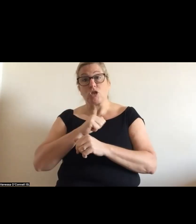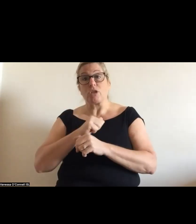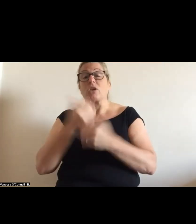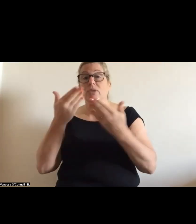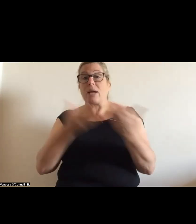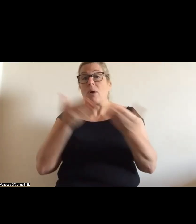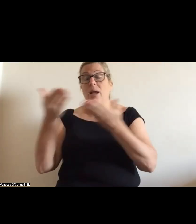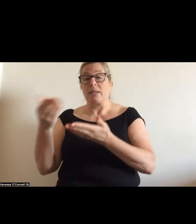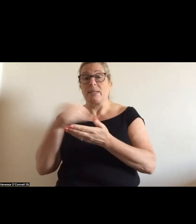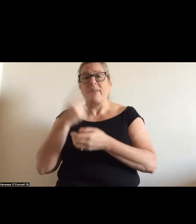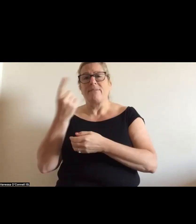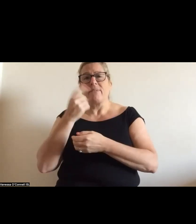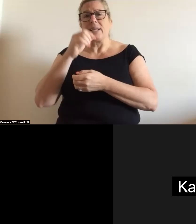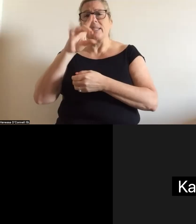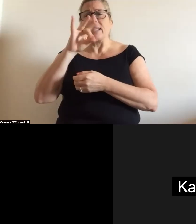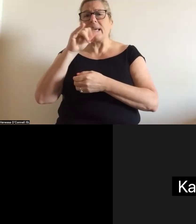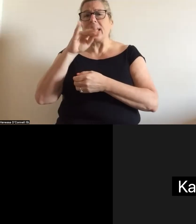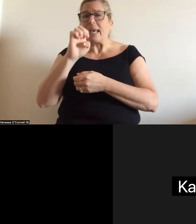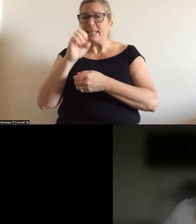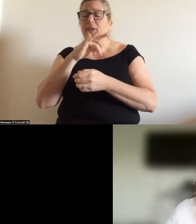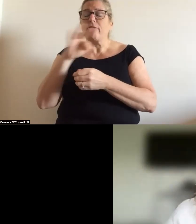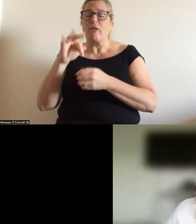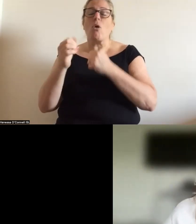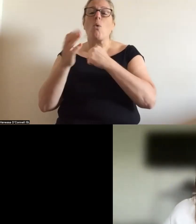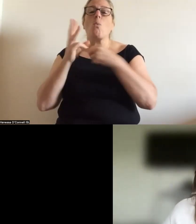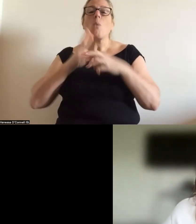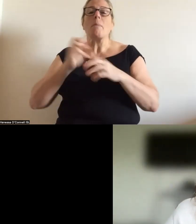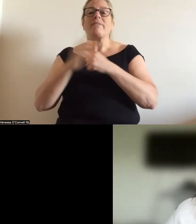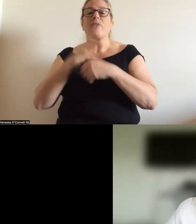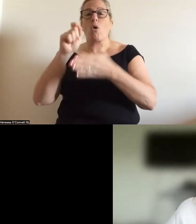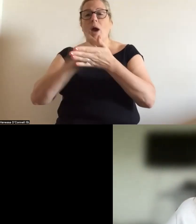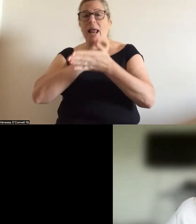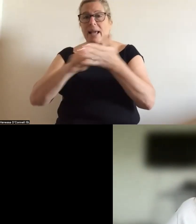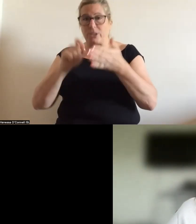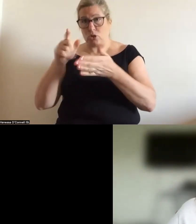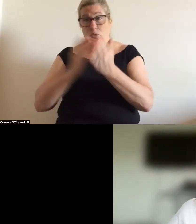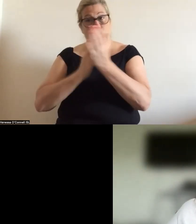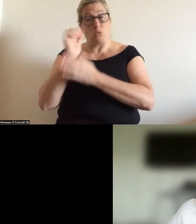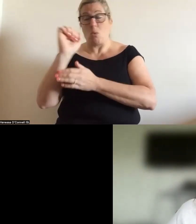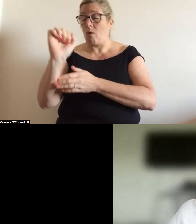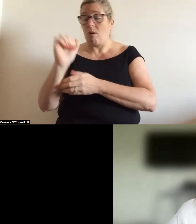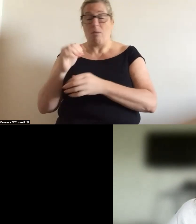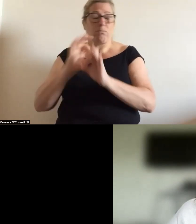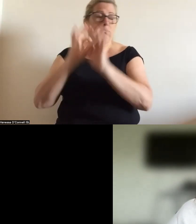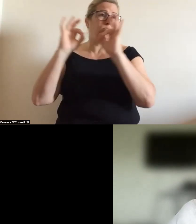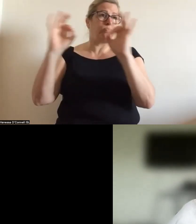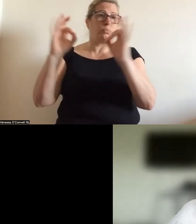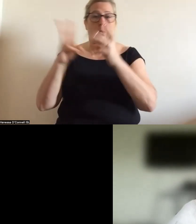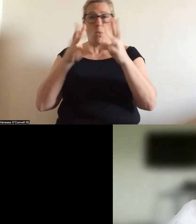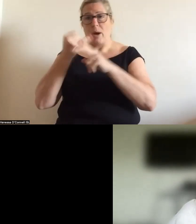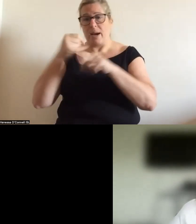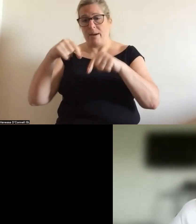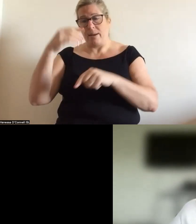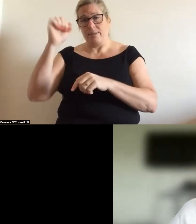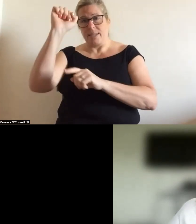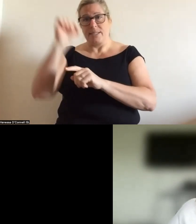invite Katie Deegan from Women for Election, who's going to talk us through their excellent work here in Ireland, in the Republic of Ireland, on women in